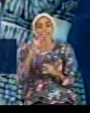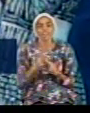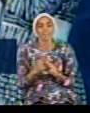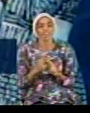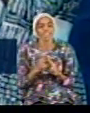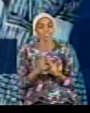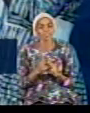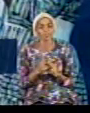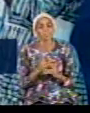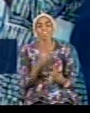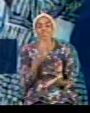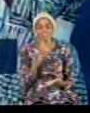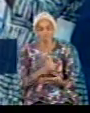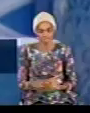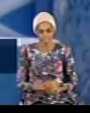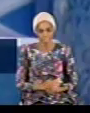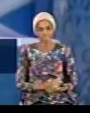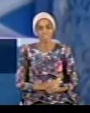Amen.